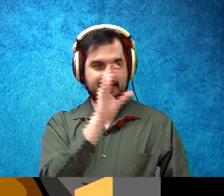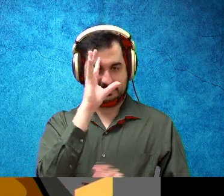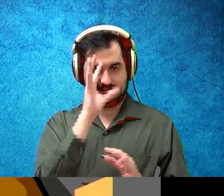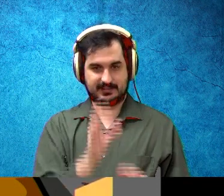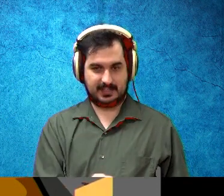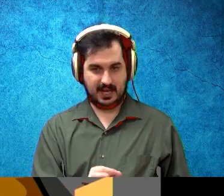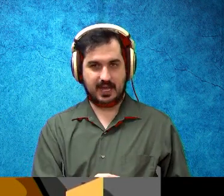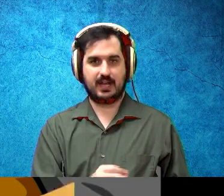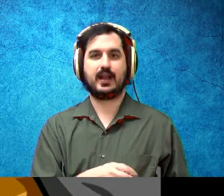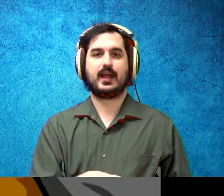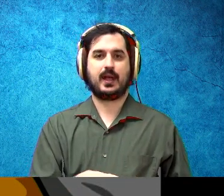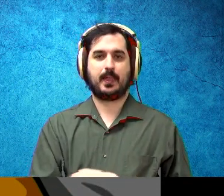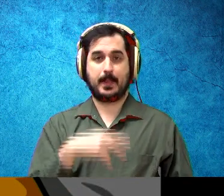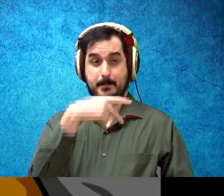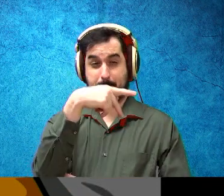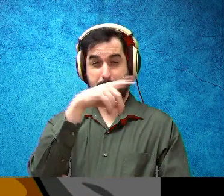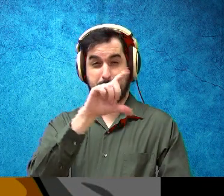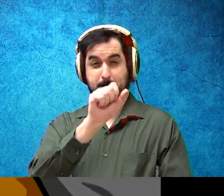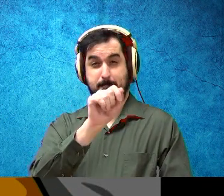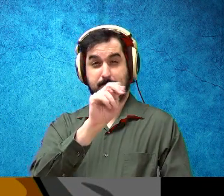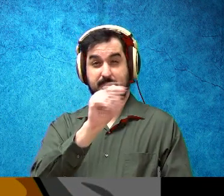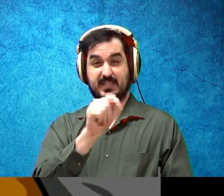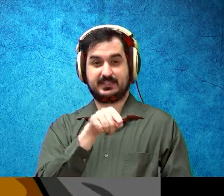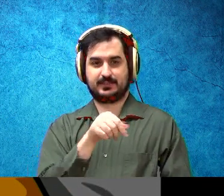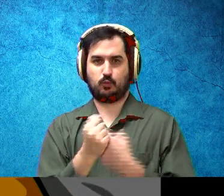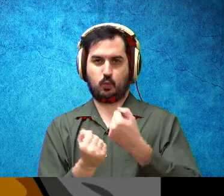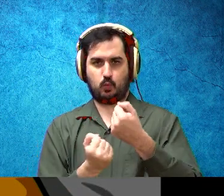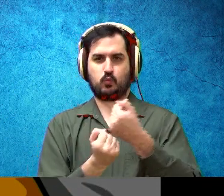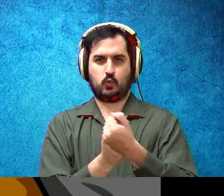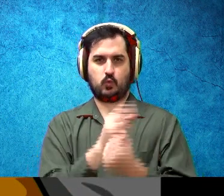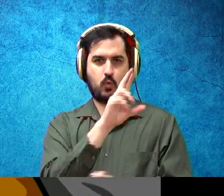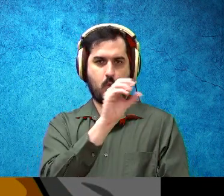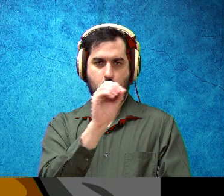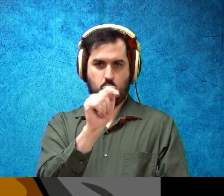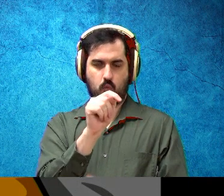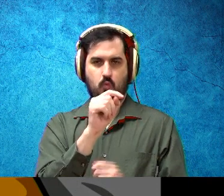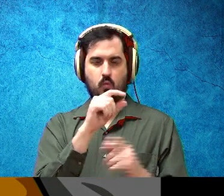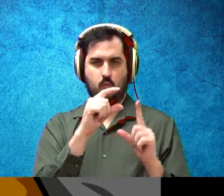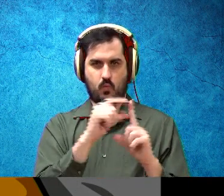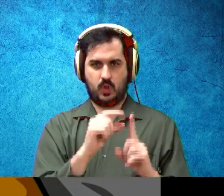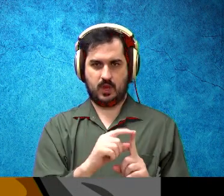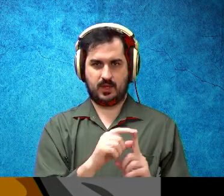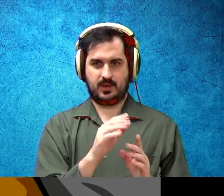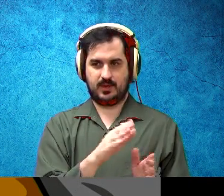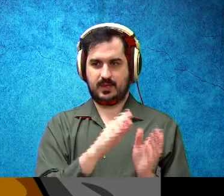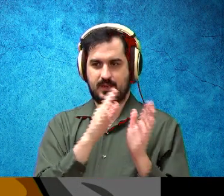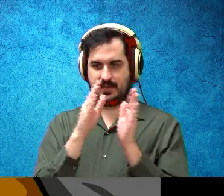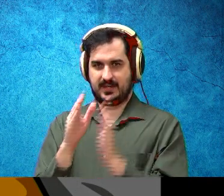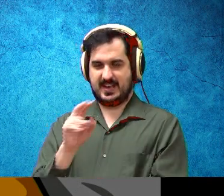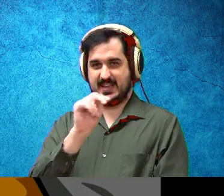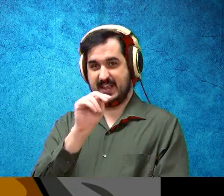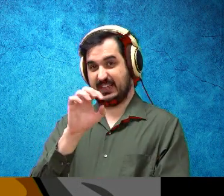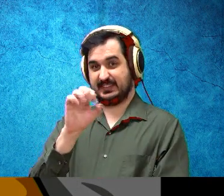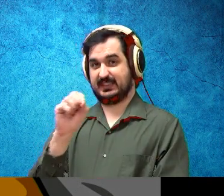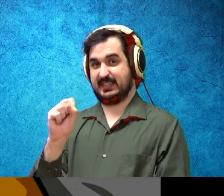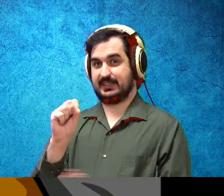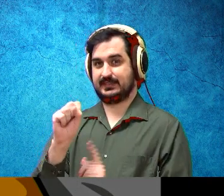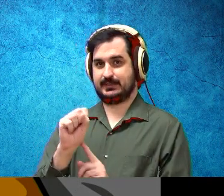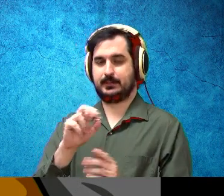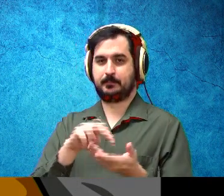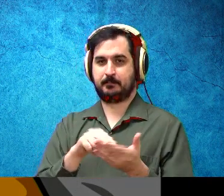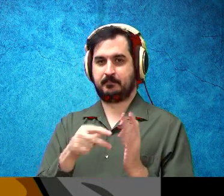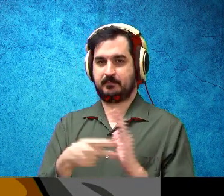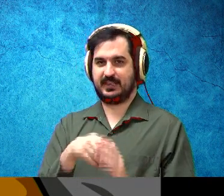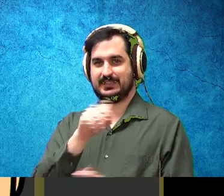is the root word. Ness is the suffix, which means state of. So unpleasantness means the state of not being